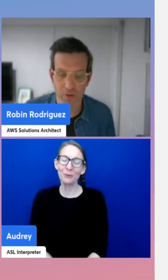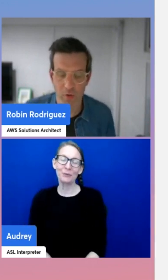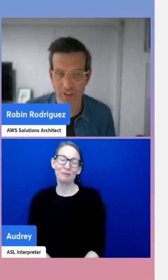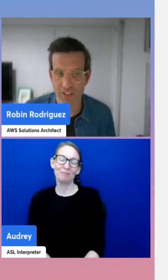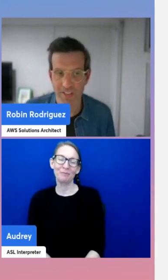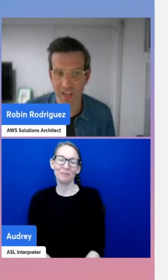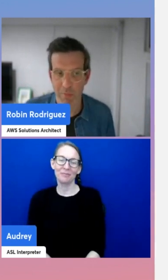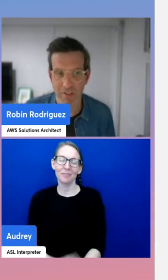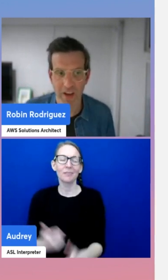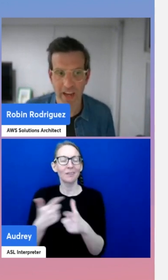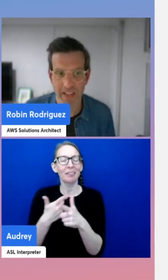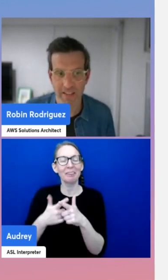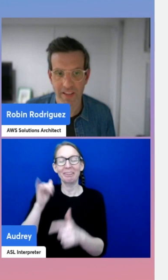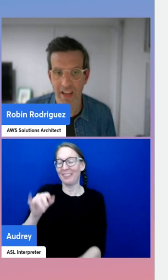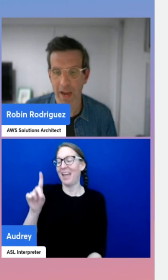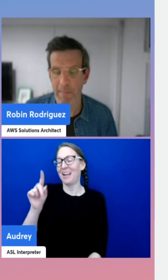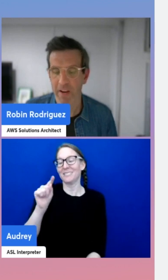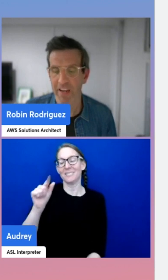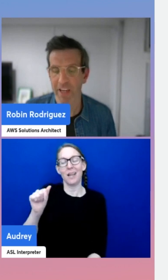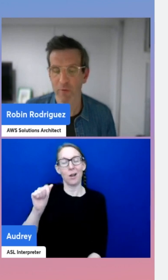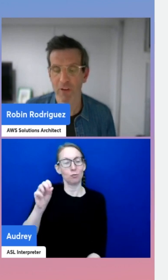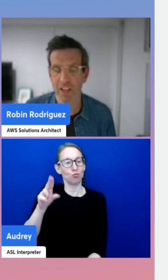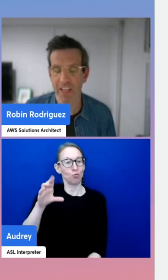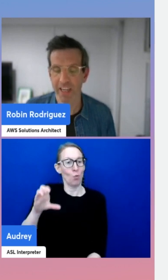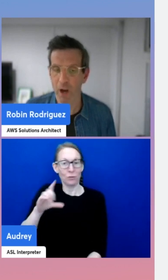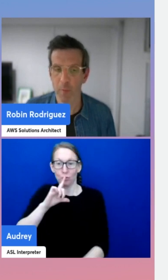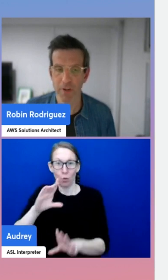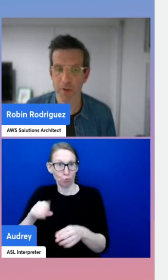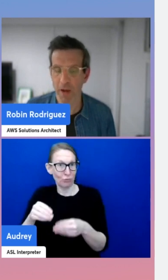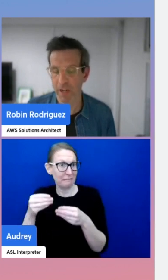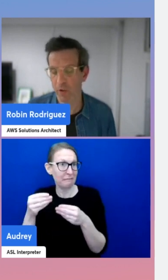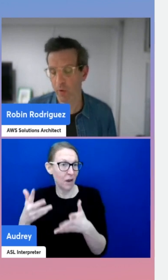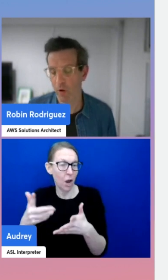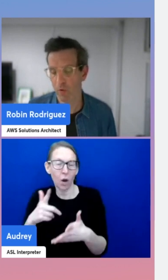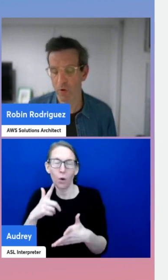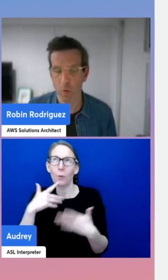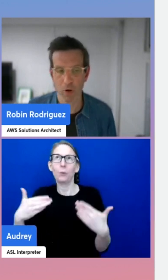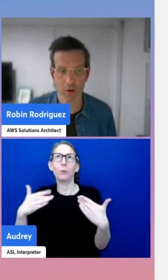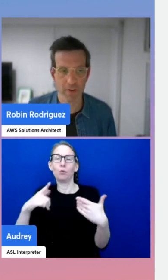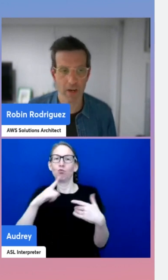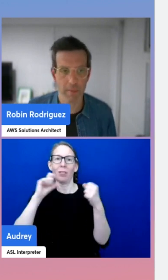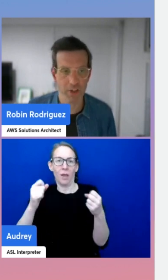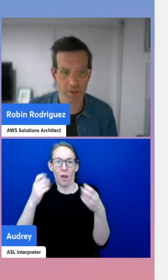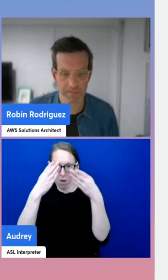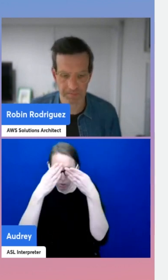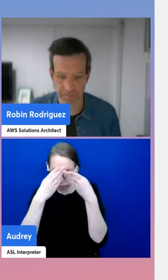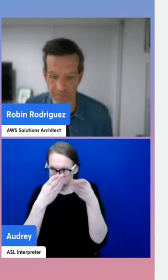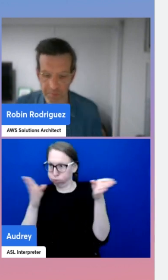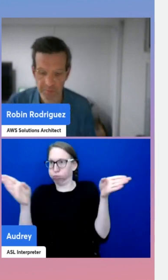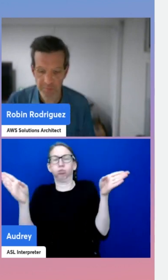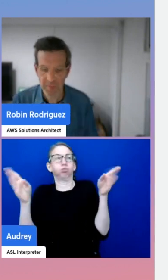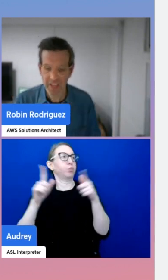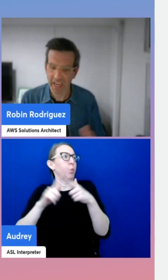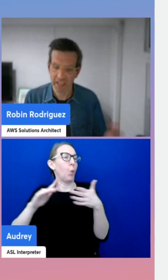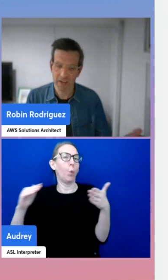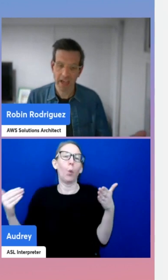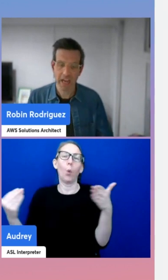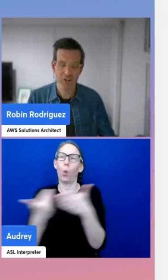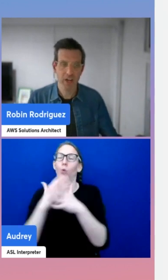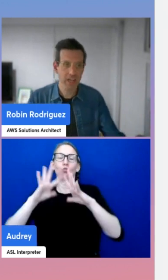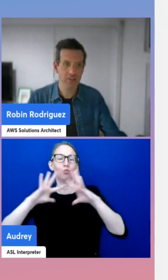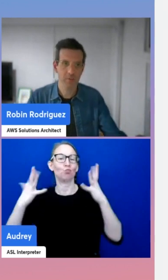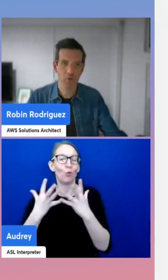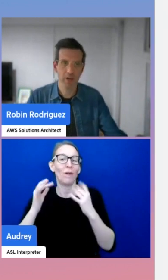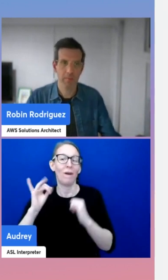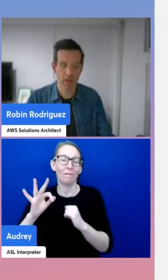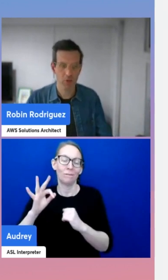data sources that it provides can really open your mind to a whole new world of automation. And I